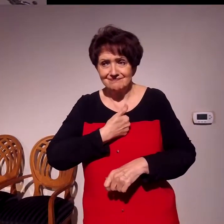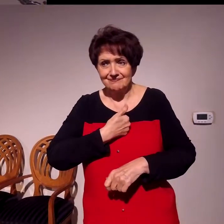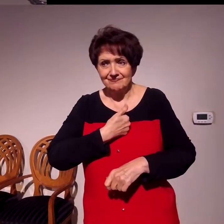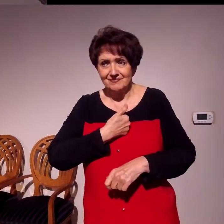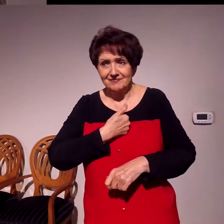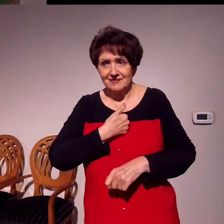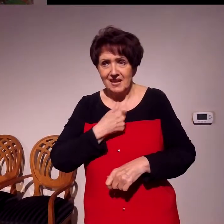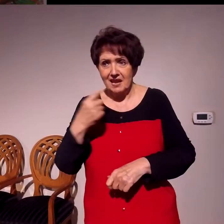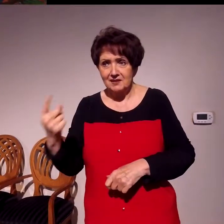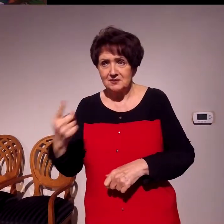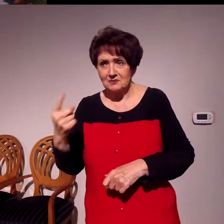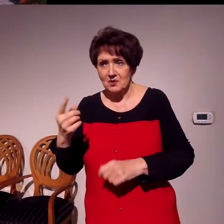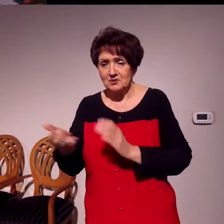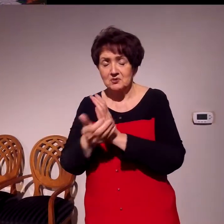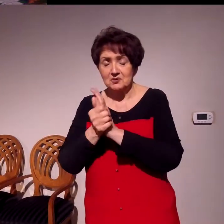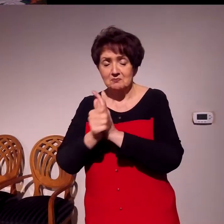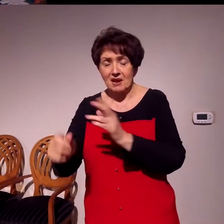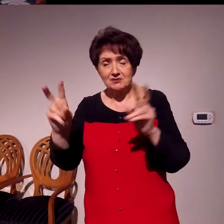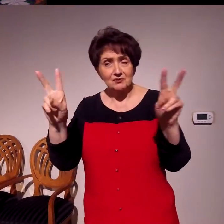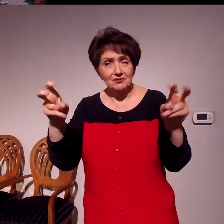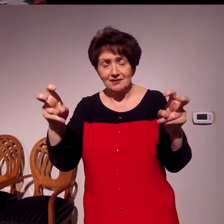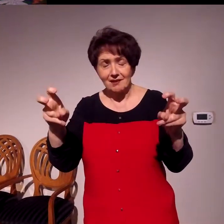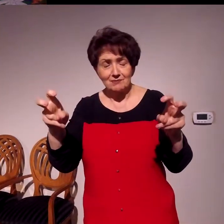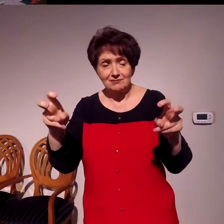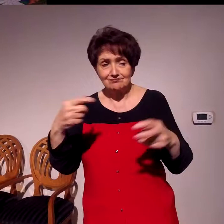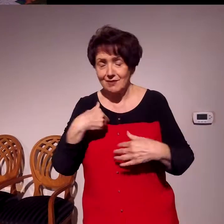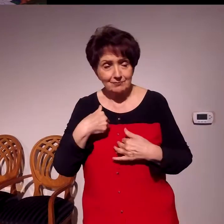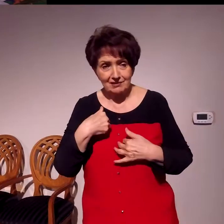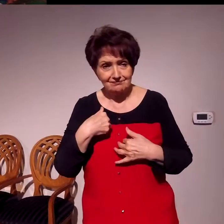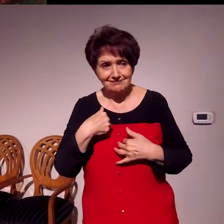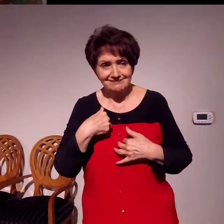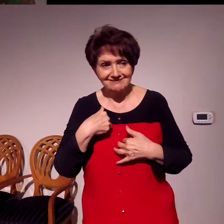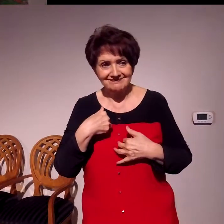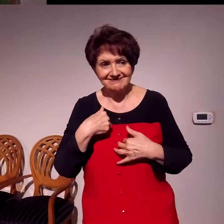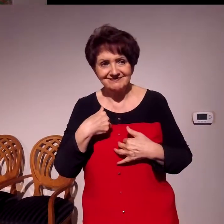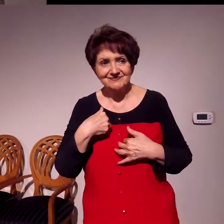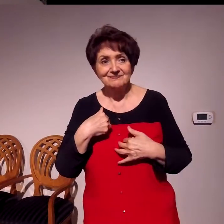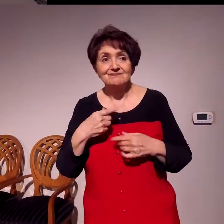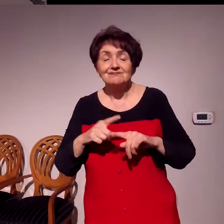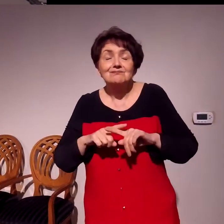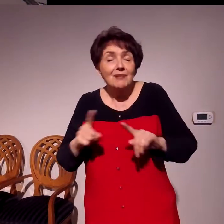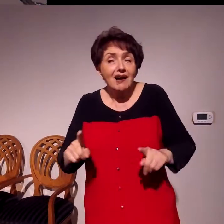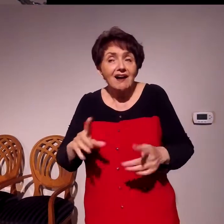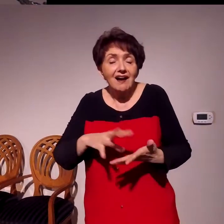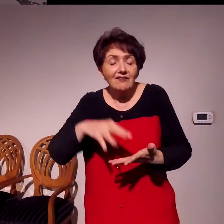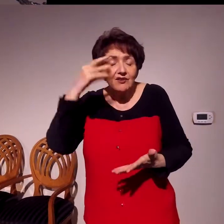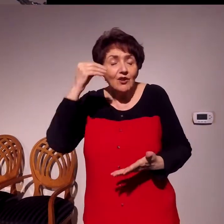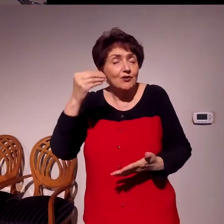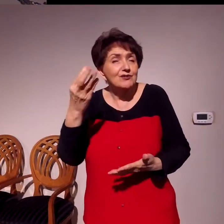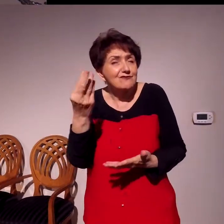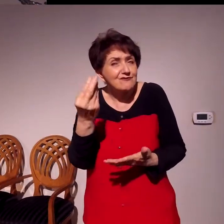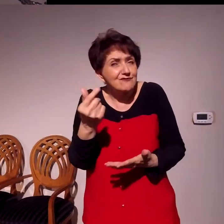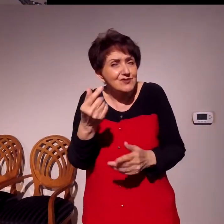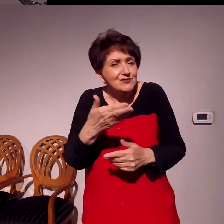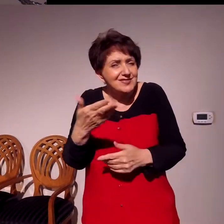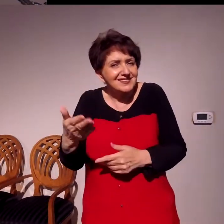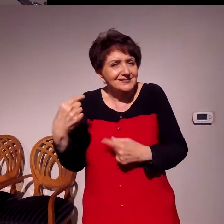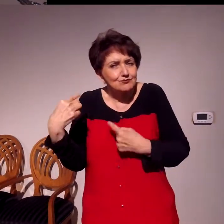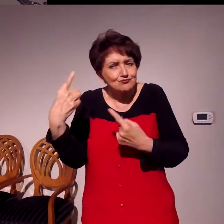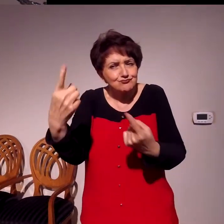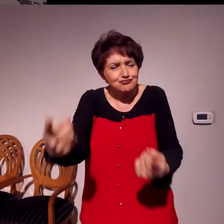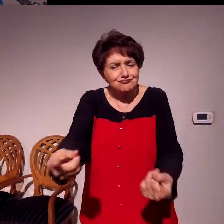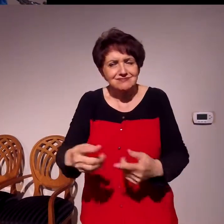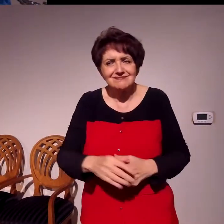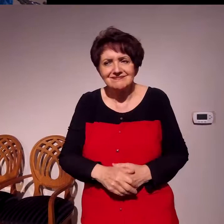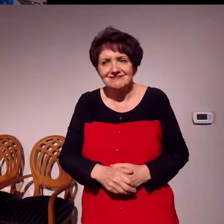as somebody who has mastered this topic. But I have learned some things along the way and am